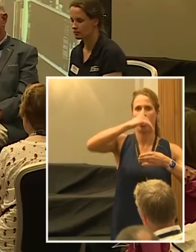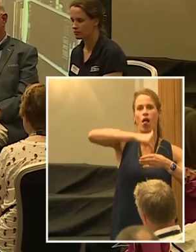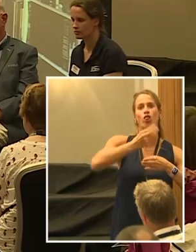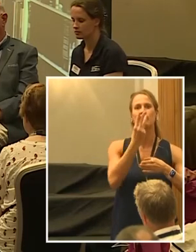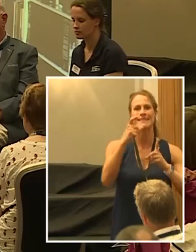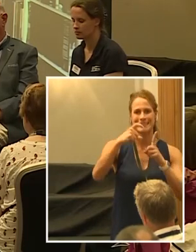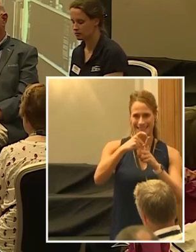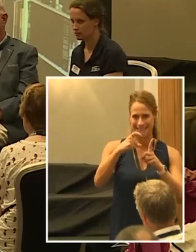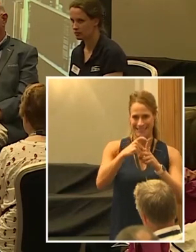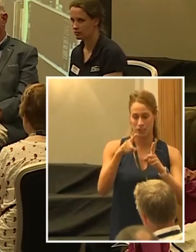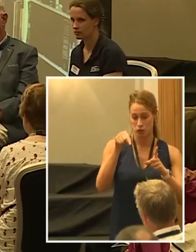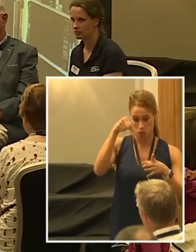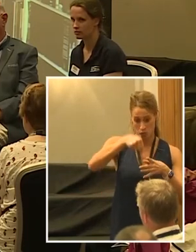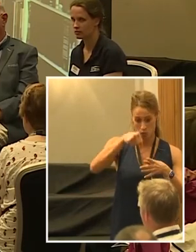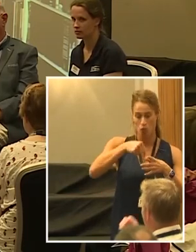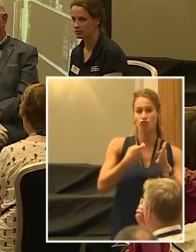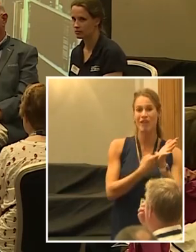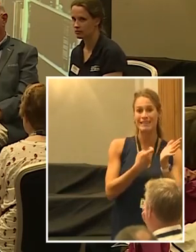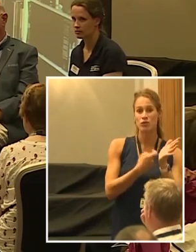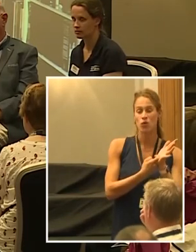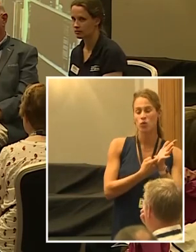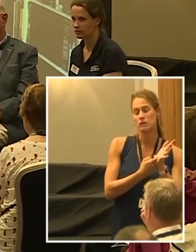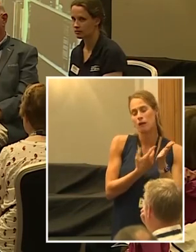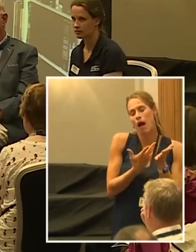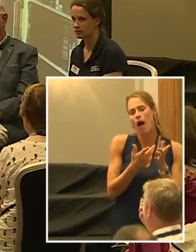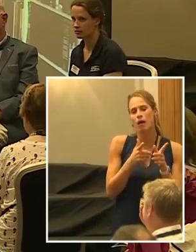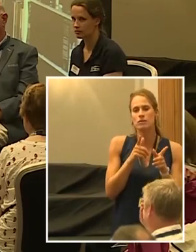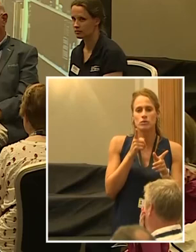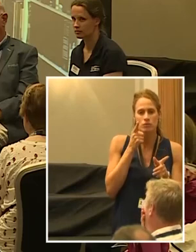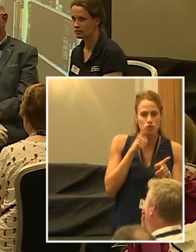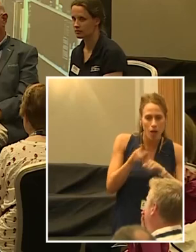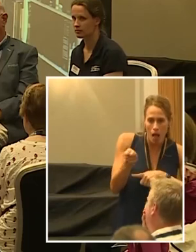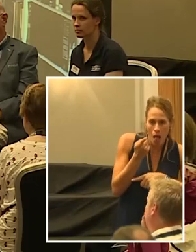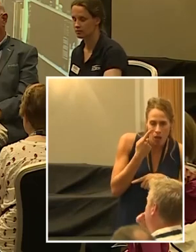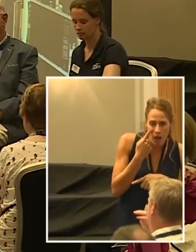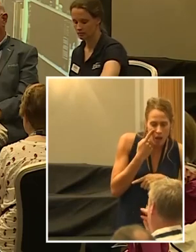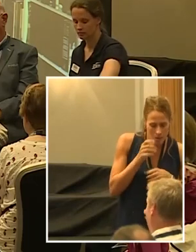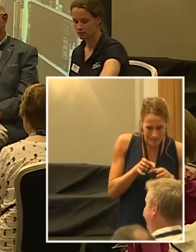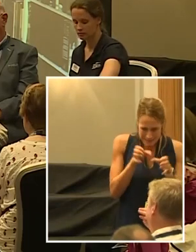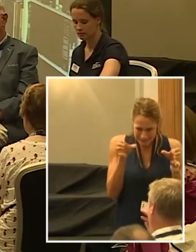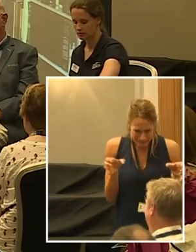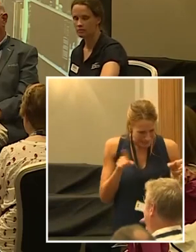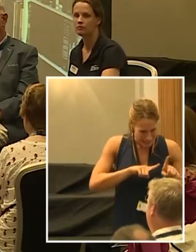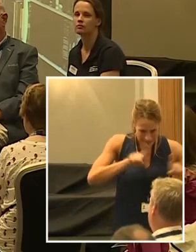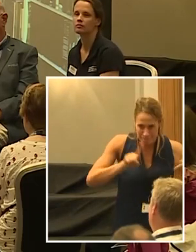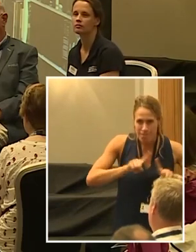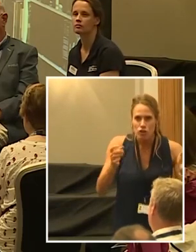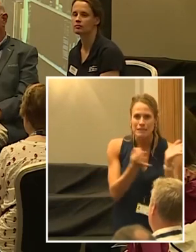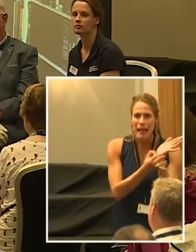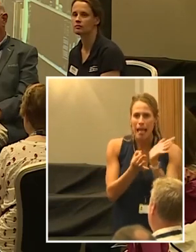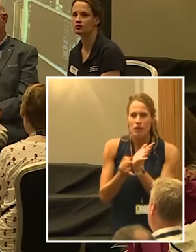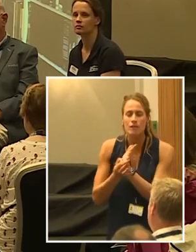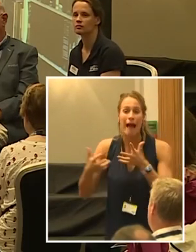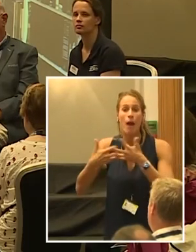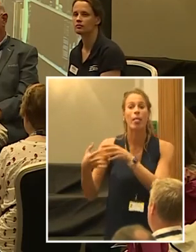retinoids enable you not only to look at differentiation of one set of cells, but a whole group of cells and how they make their